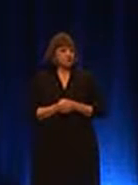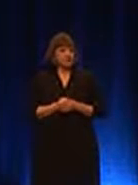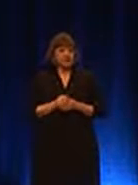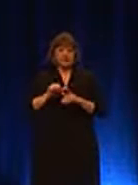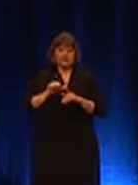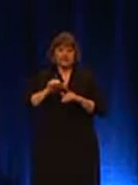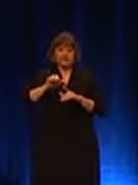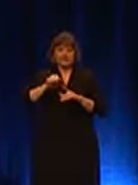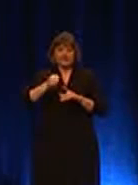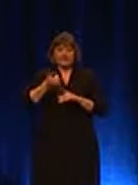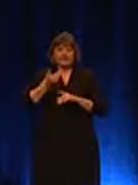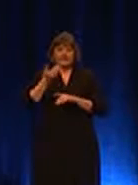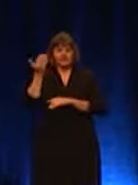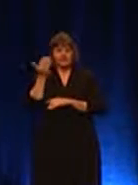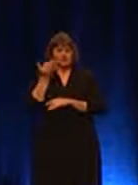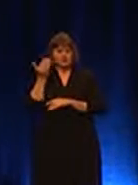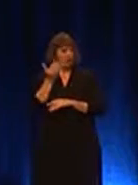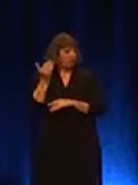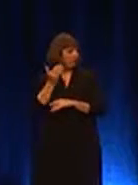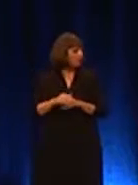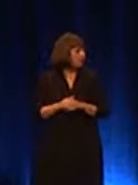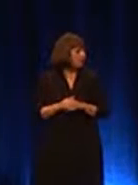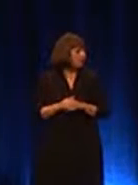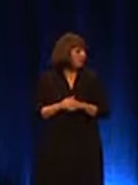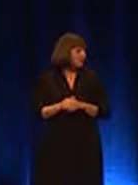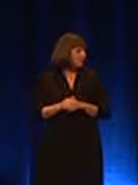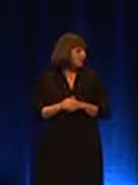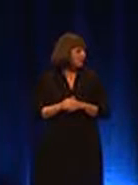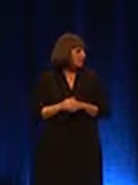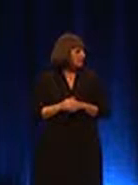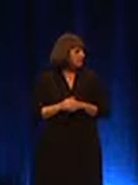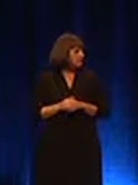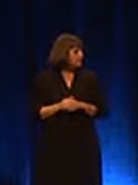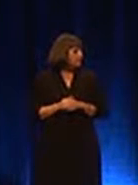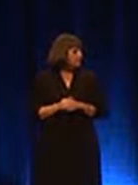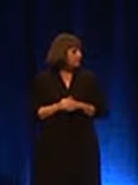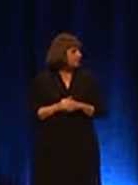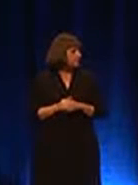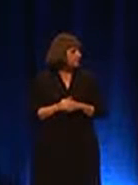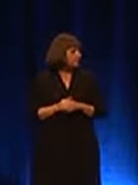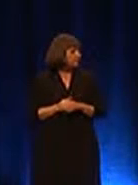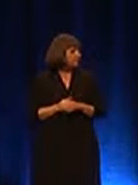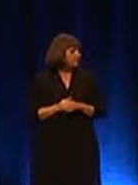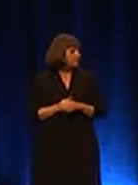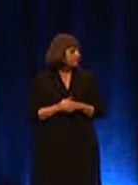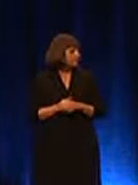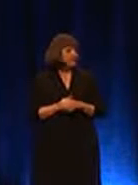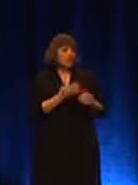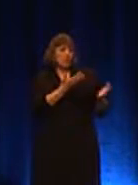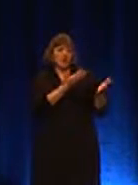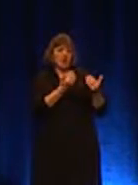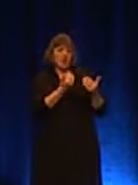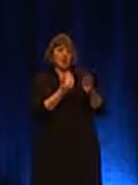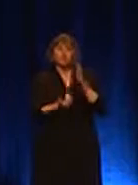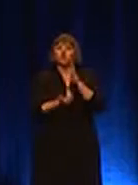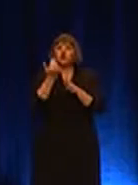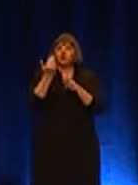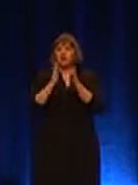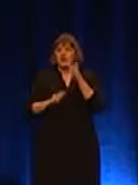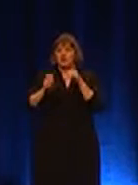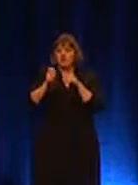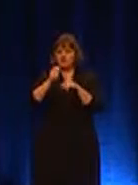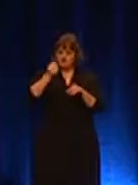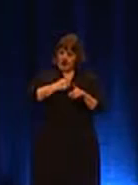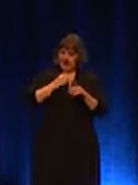Our next speaker in favour of the resolution is Gavin Newlands MP, to be followed by Jean Freeman. Please welcome one of our new MPs, my